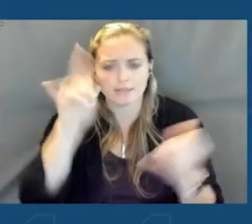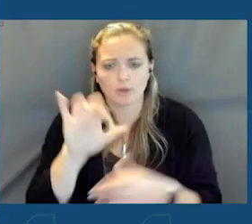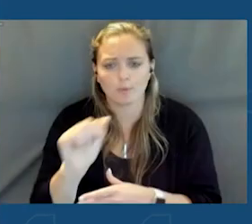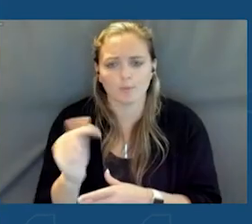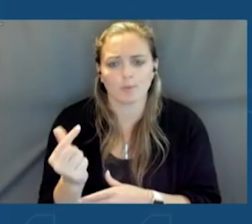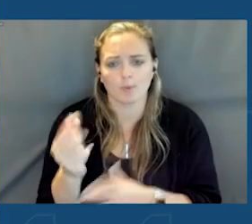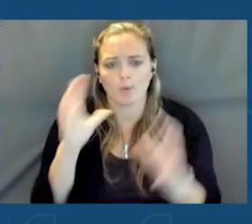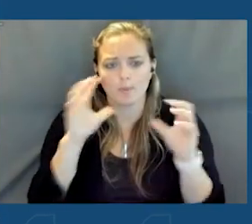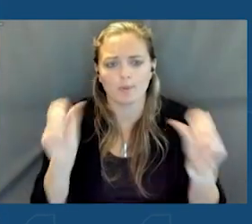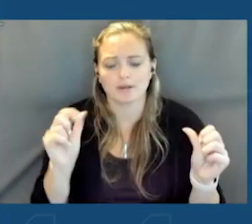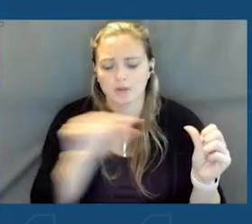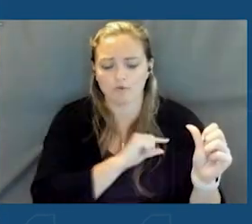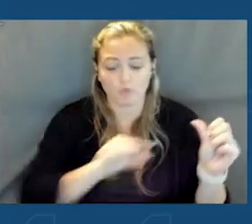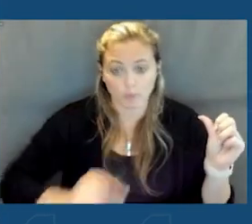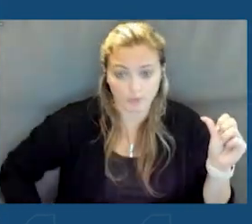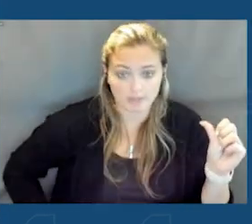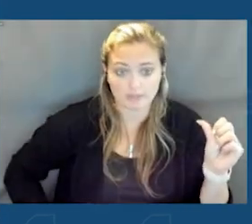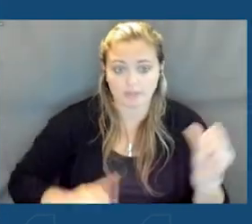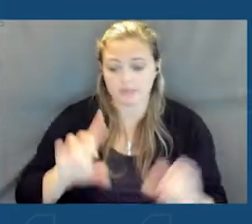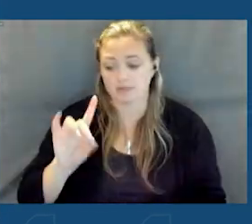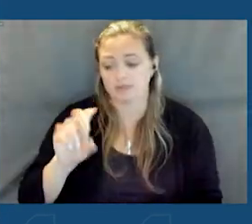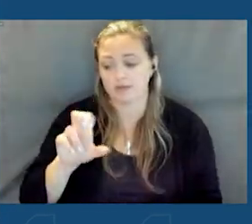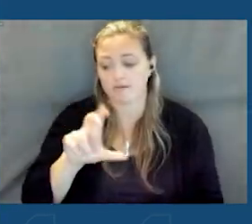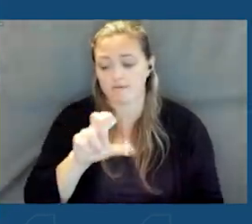of Queens County, Donovan Richards.